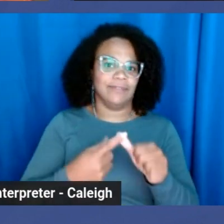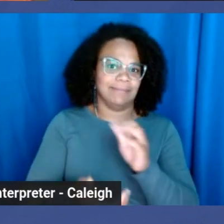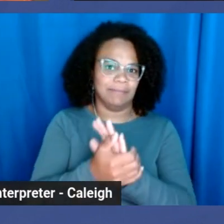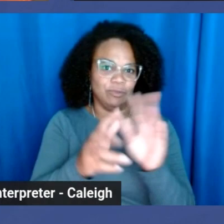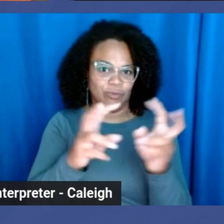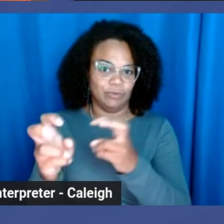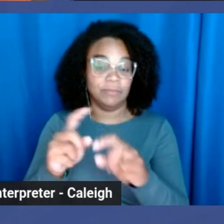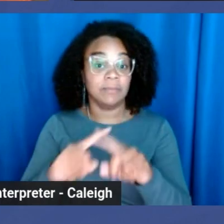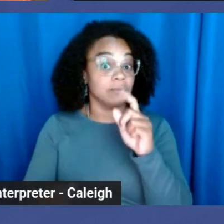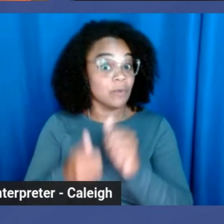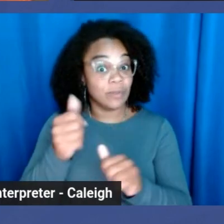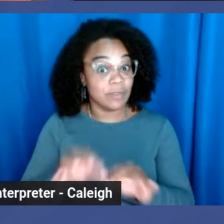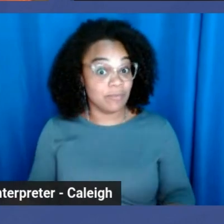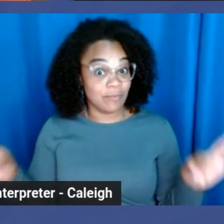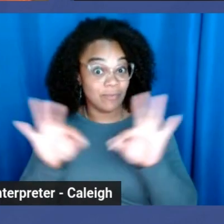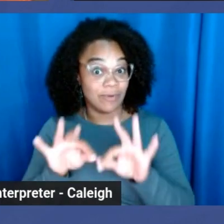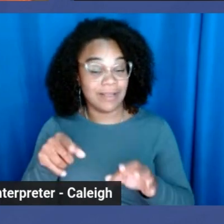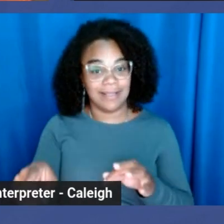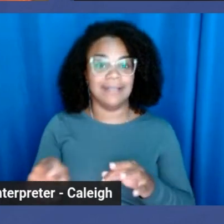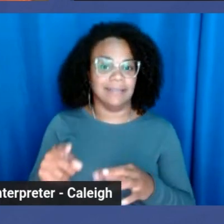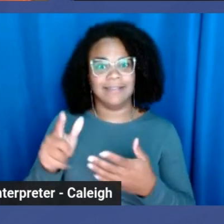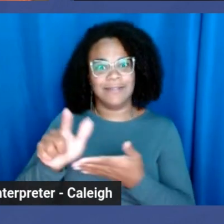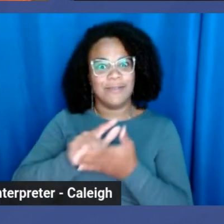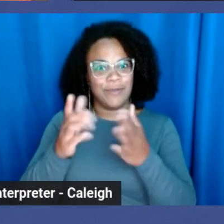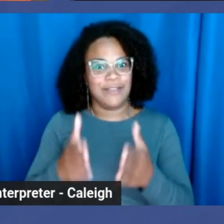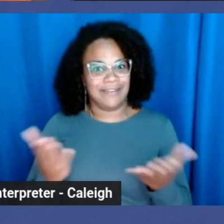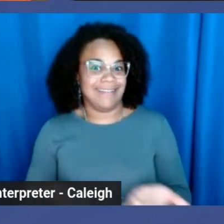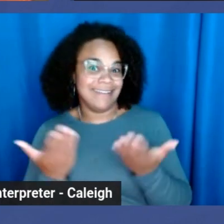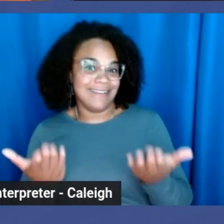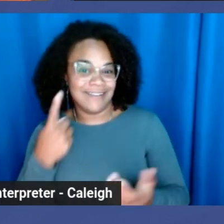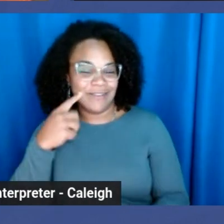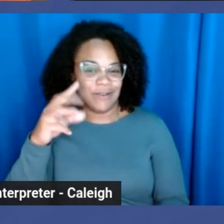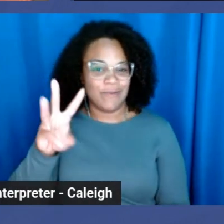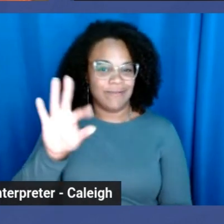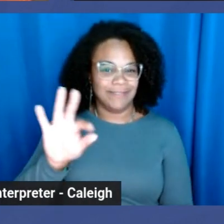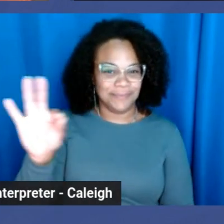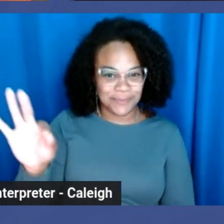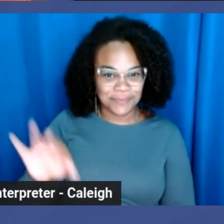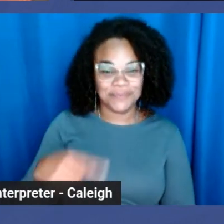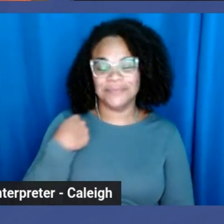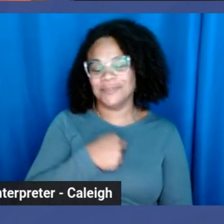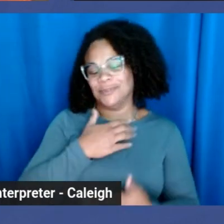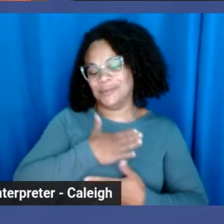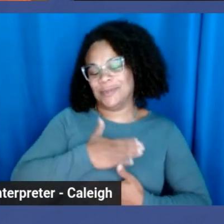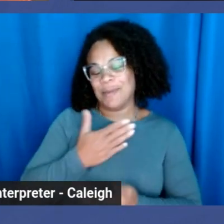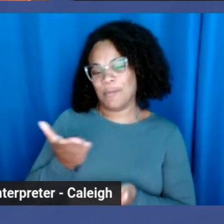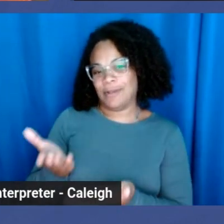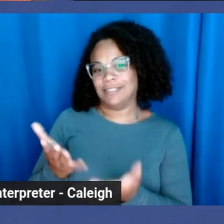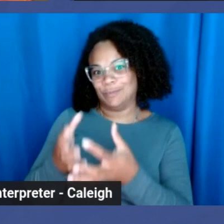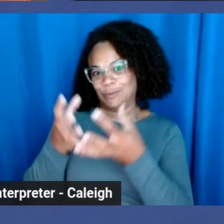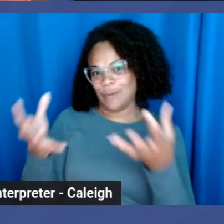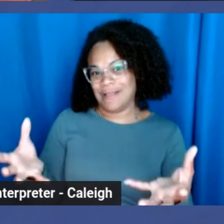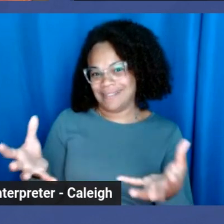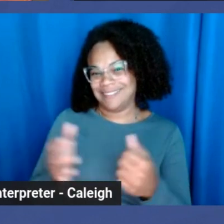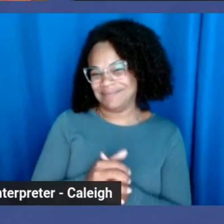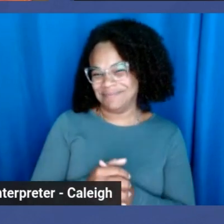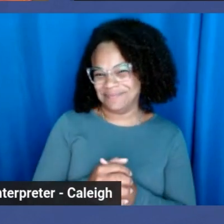But most importantly, he's general counsel here at the Woodhull Freedom Foundation, and we appreciate him so much.